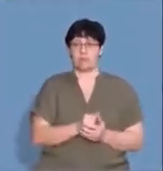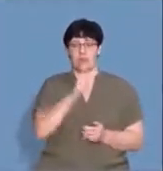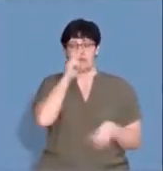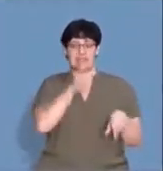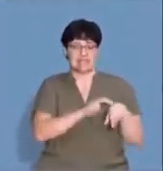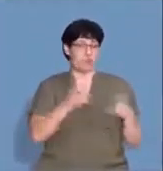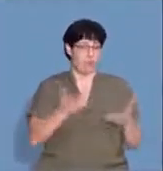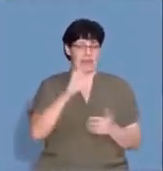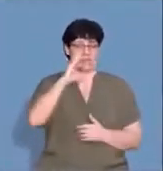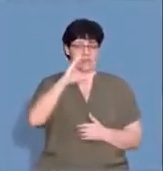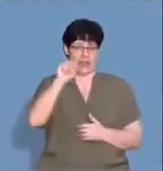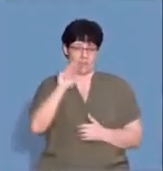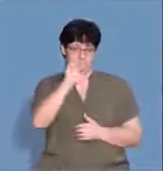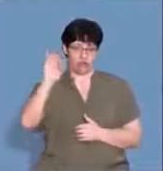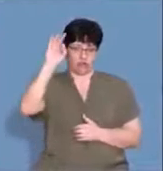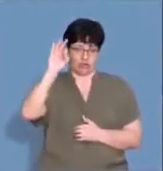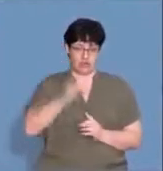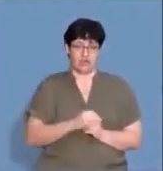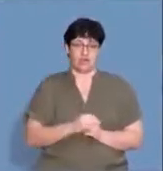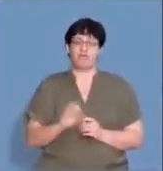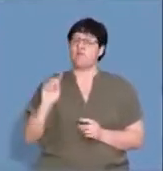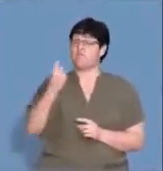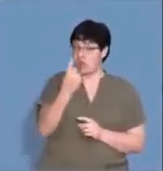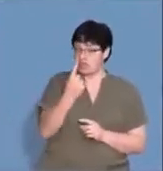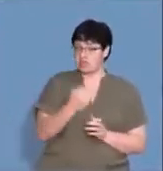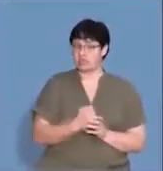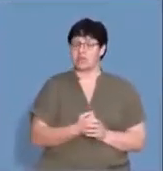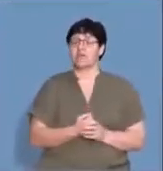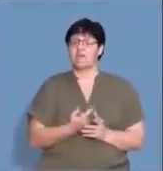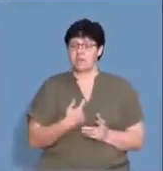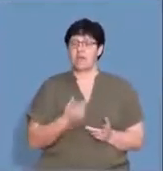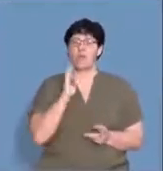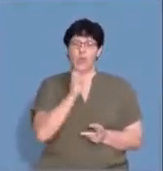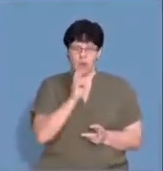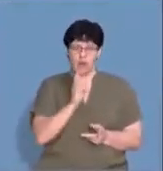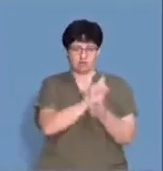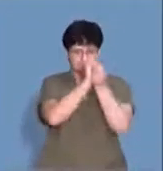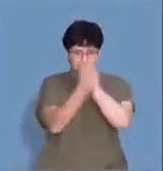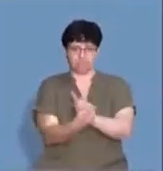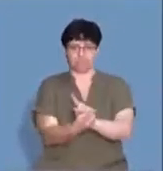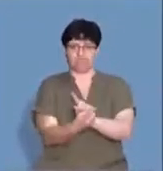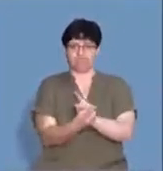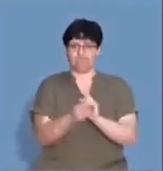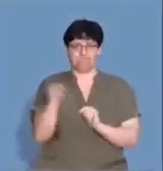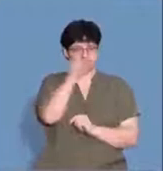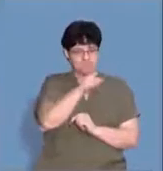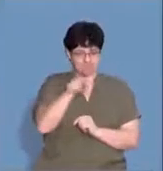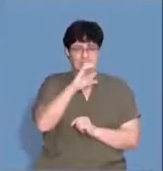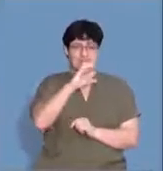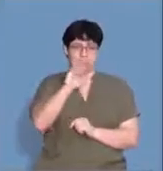in centimeters cubed. So the first thing I'm going to do is I'm actually going to convert these